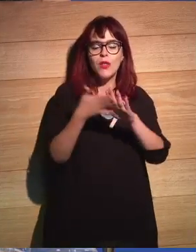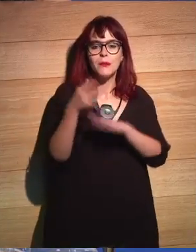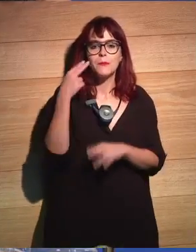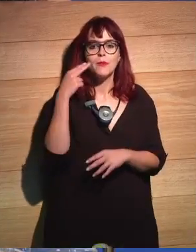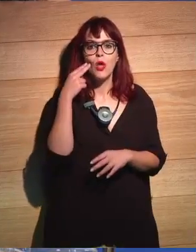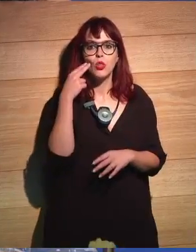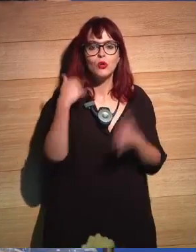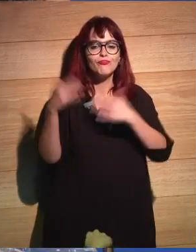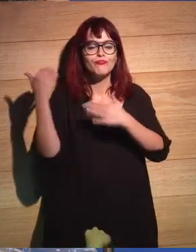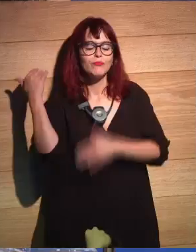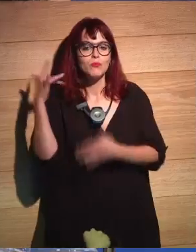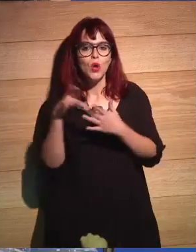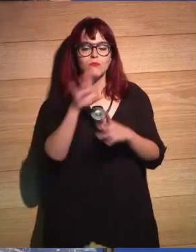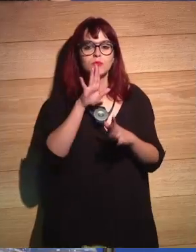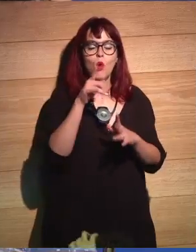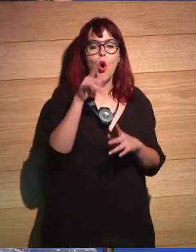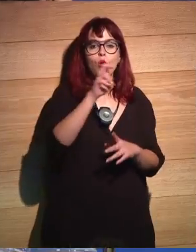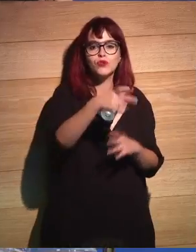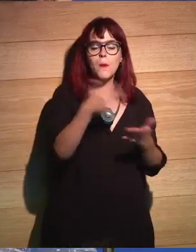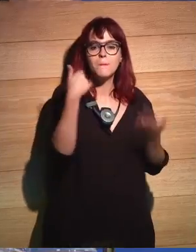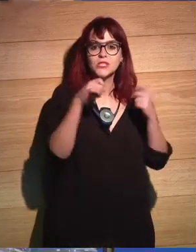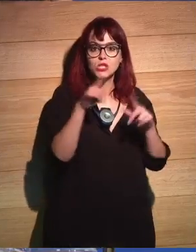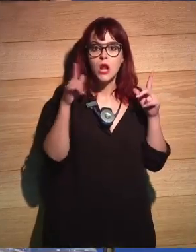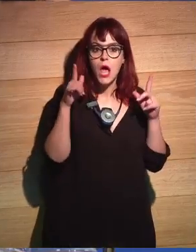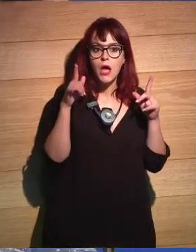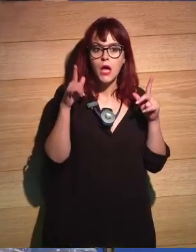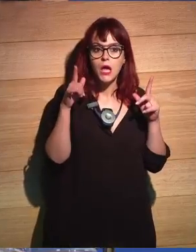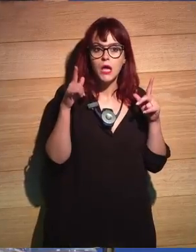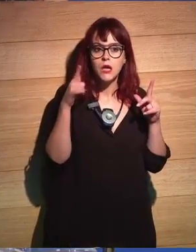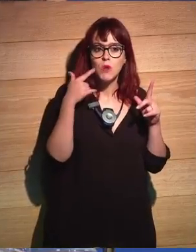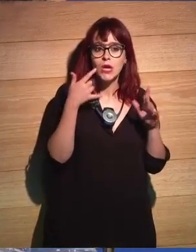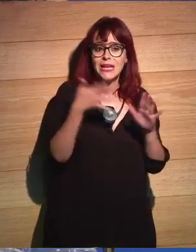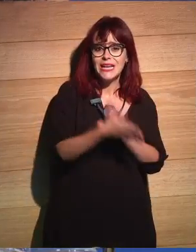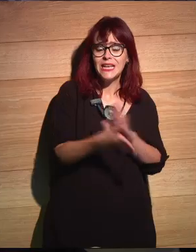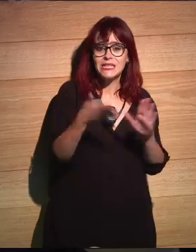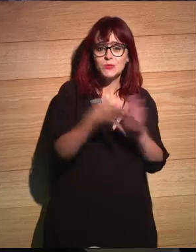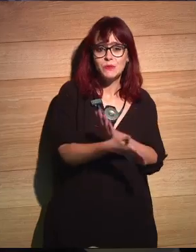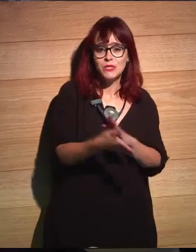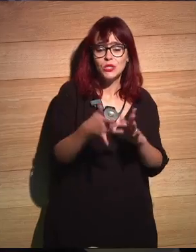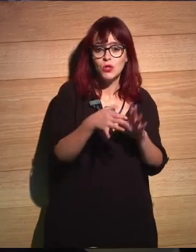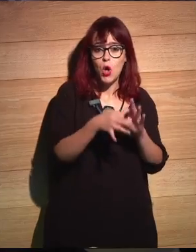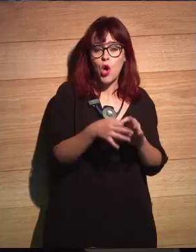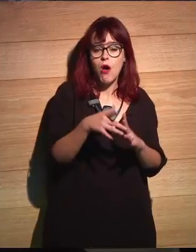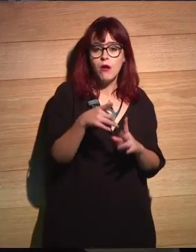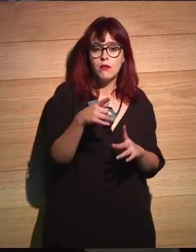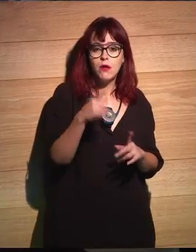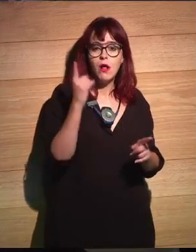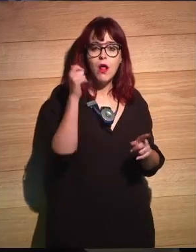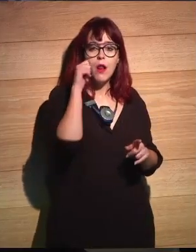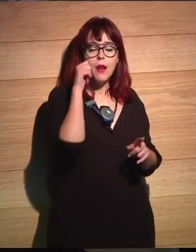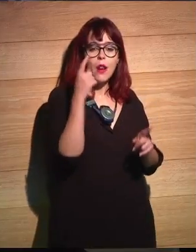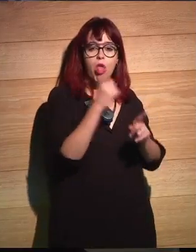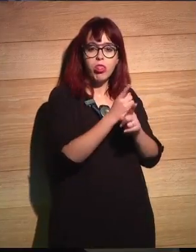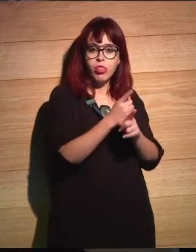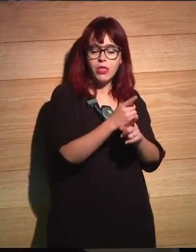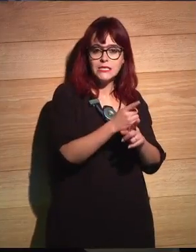there's the Lovecraft fear, for instance, or we can talk about fear in a novel related